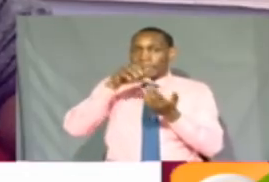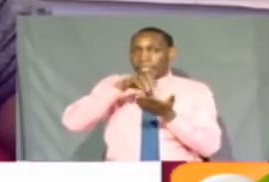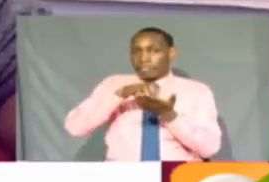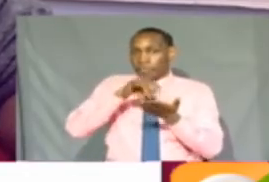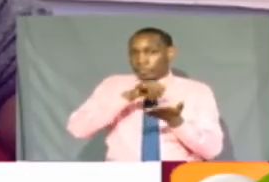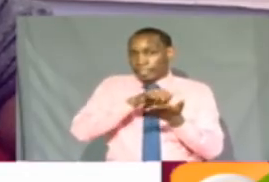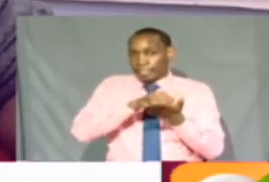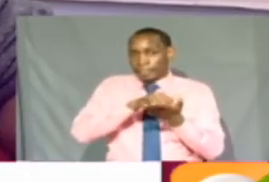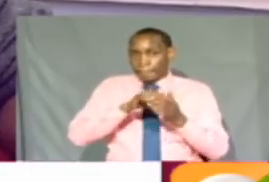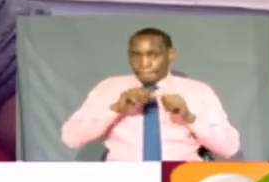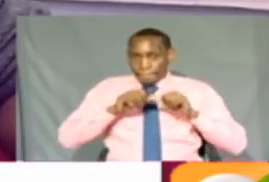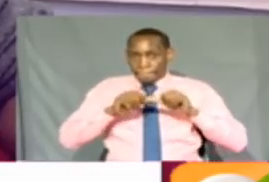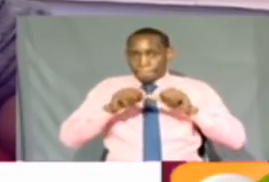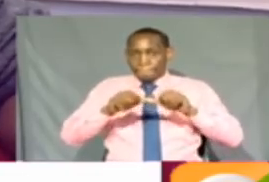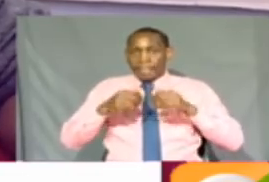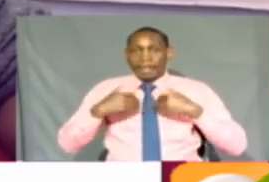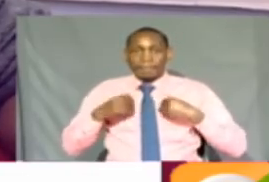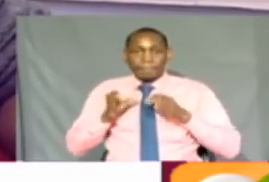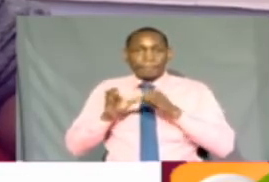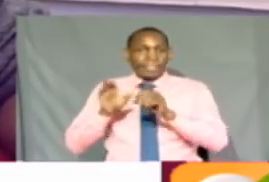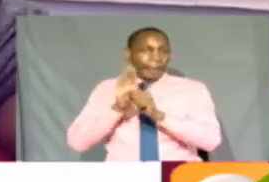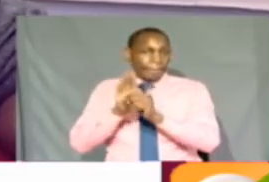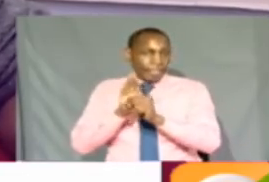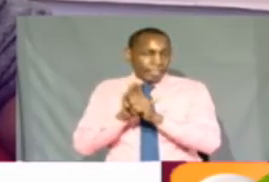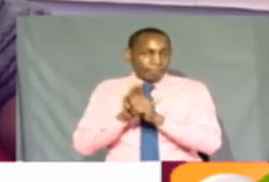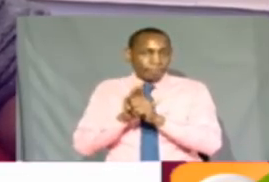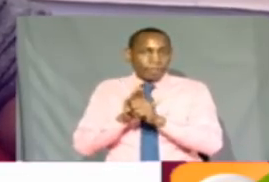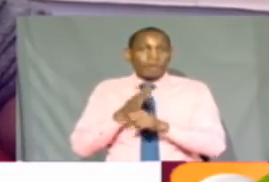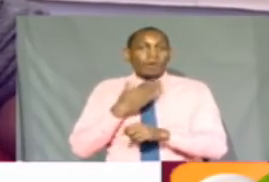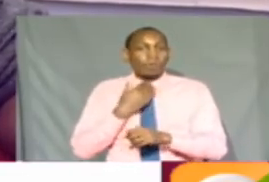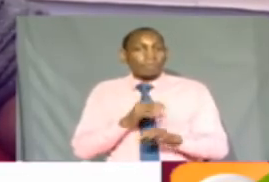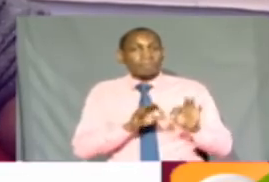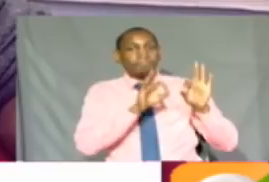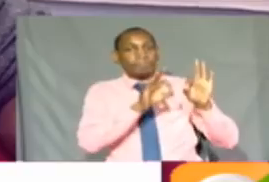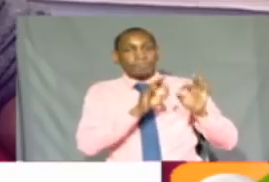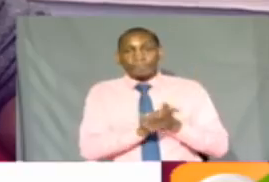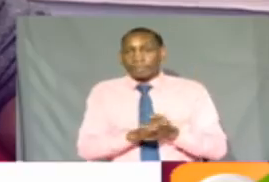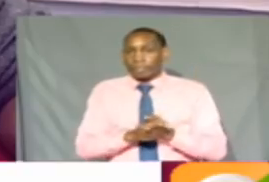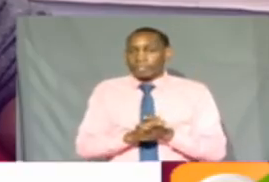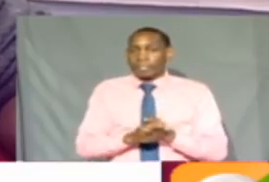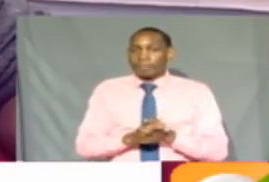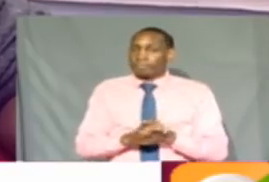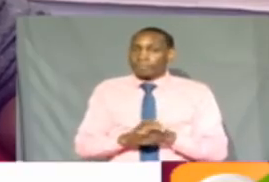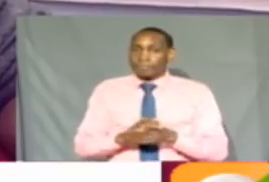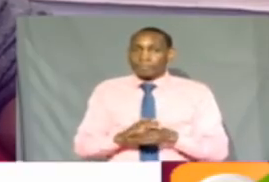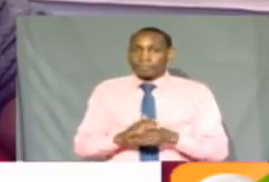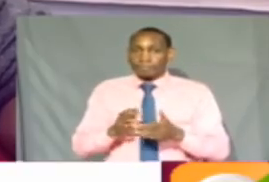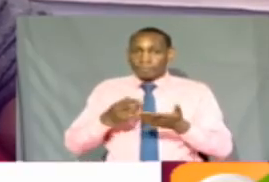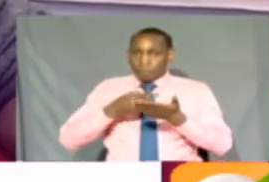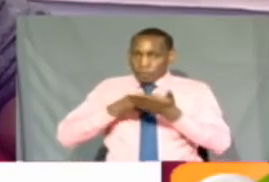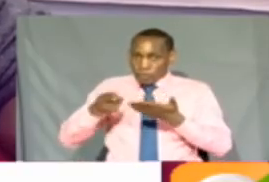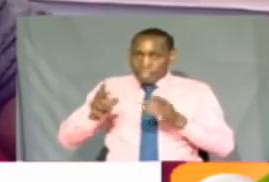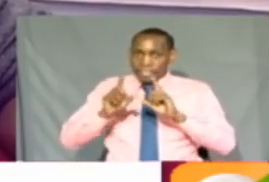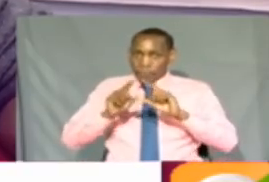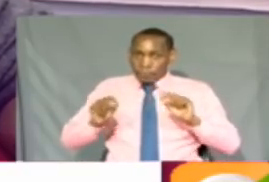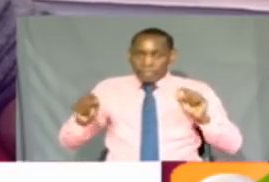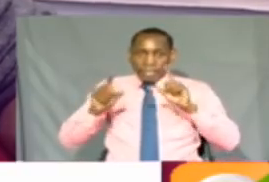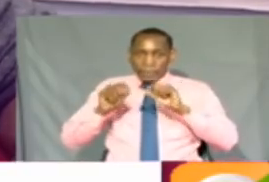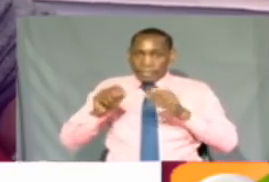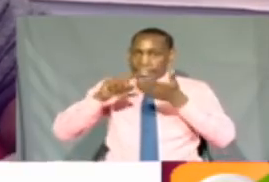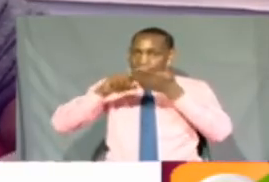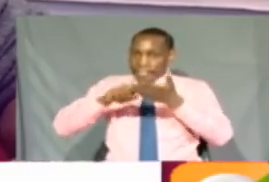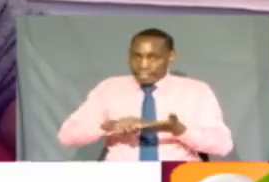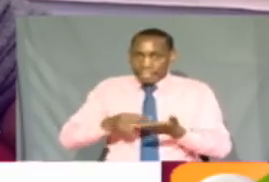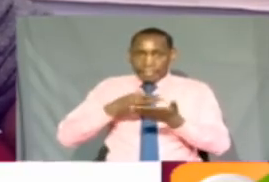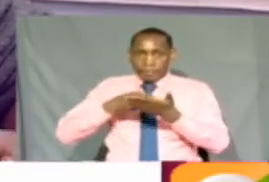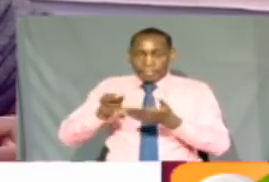still under a lot of pressure and want to impress. Be honest about where you are, stick to your guns, and if you